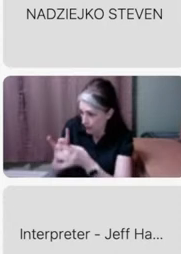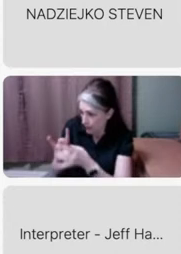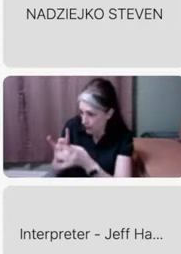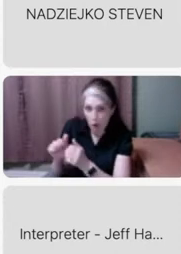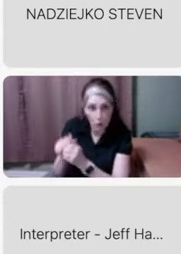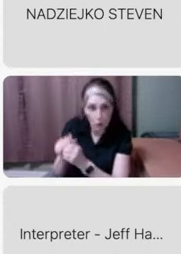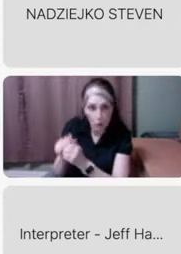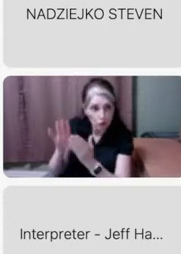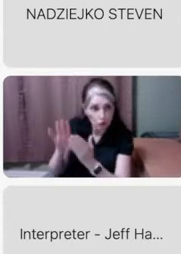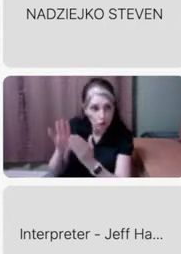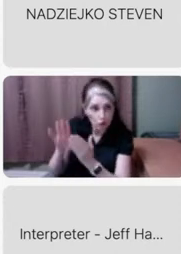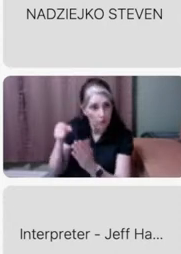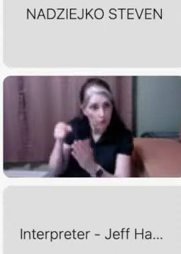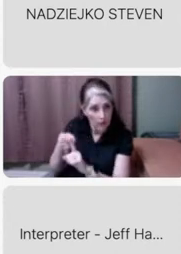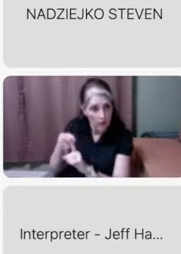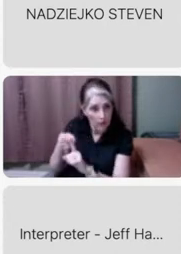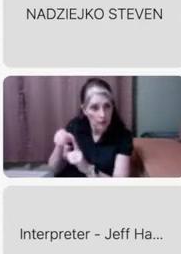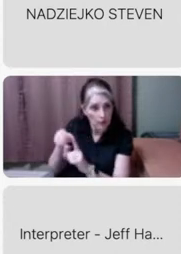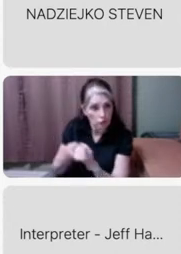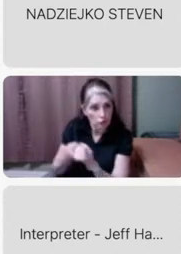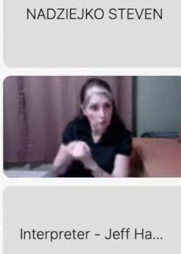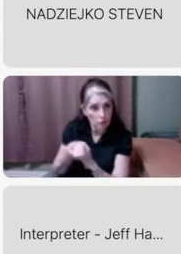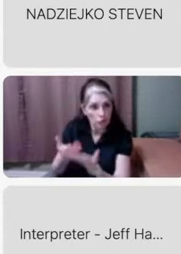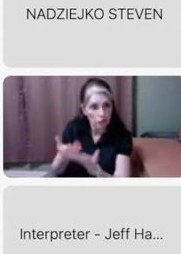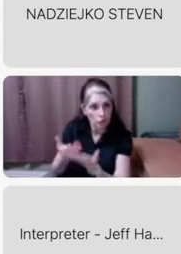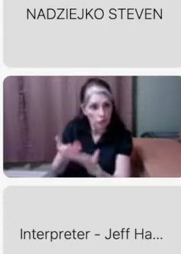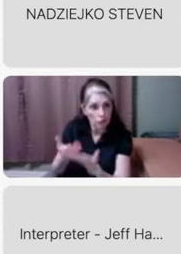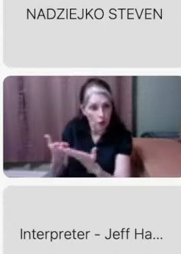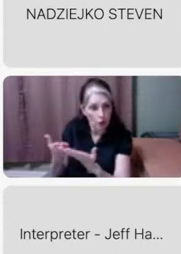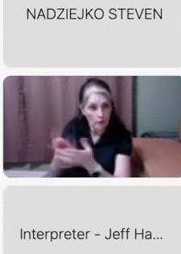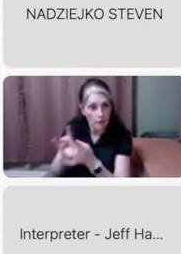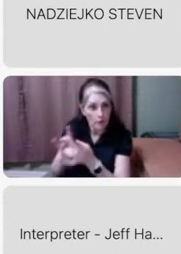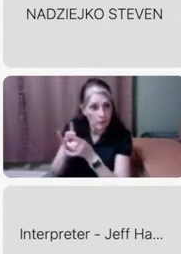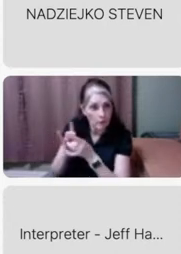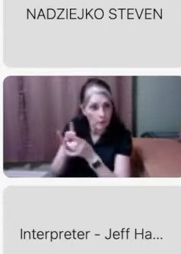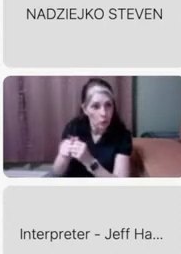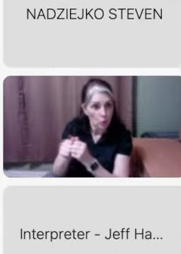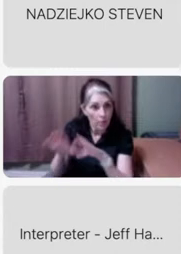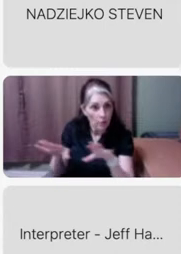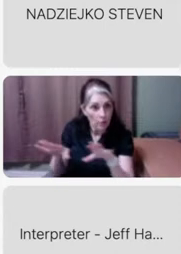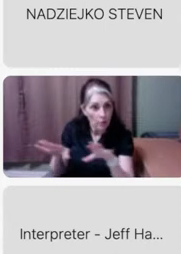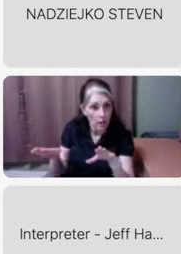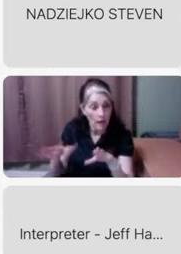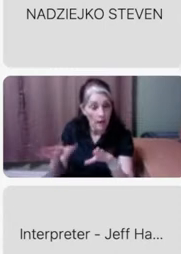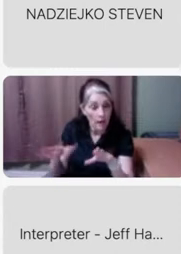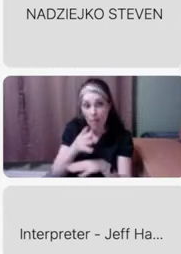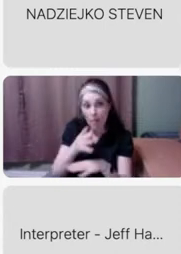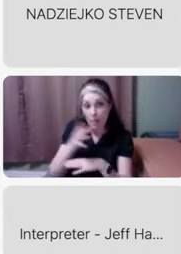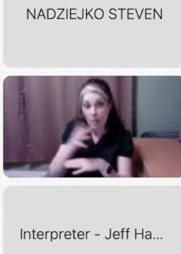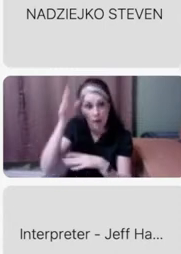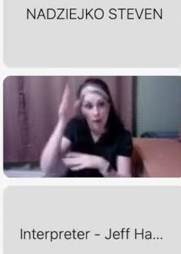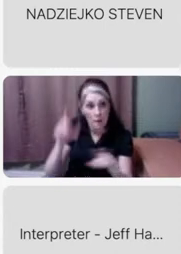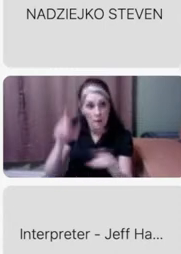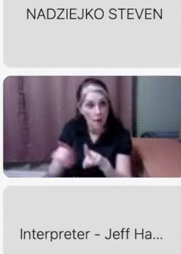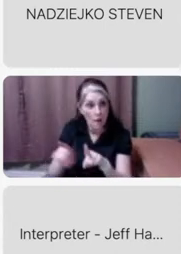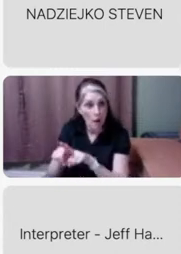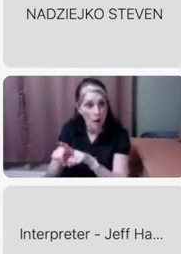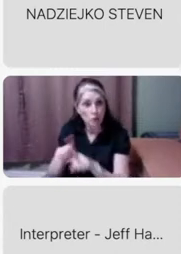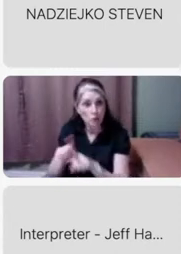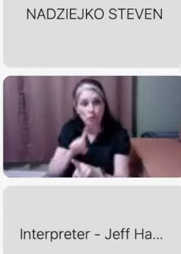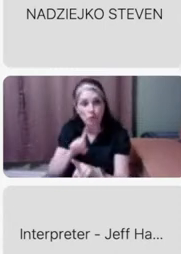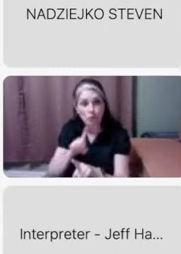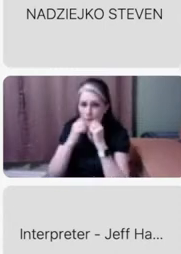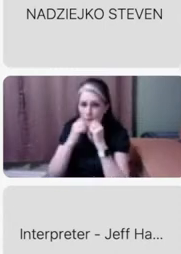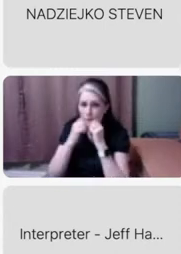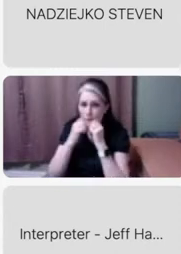support she not only developed a relationship with this child and his parents but also developed true affection and understanding